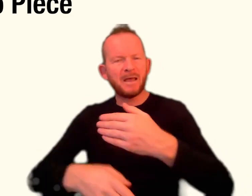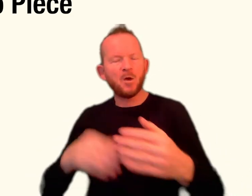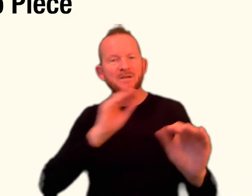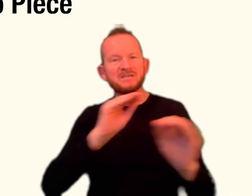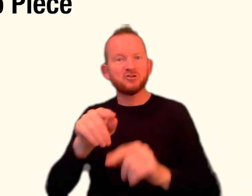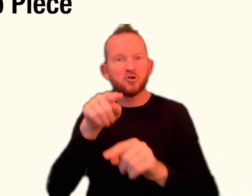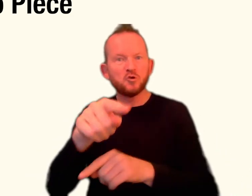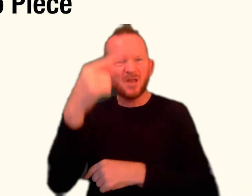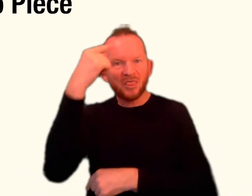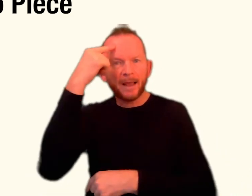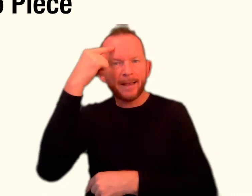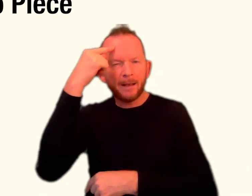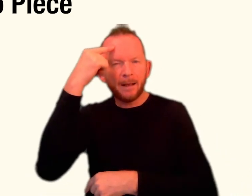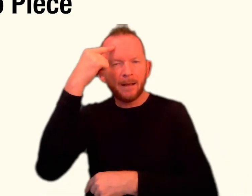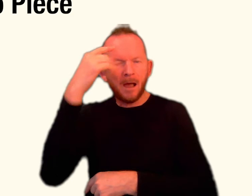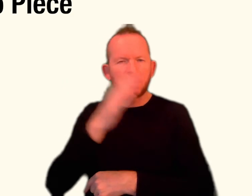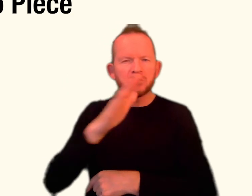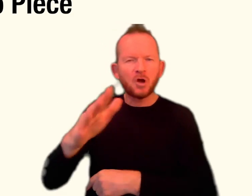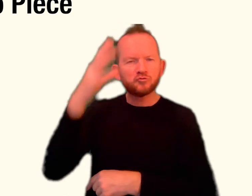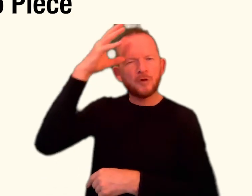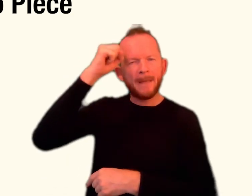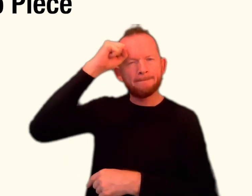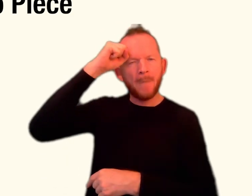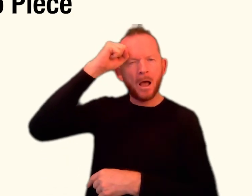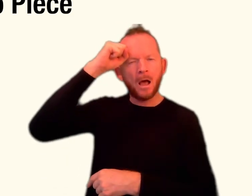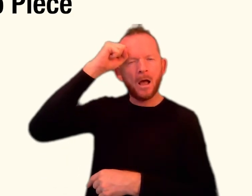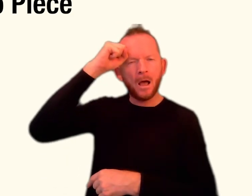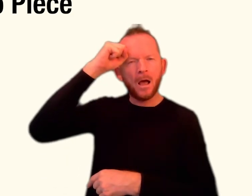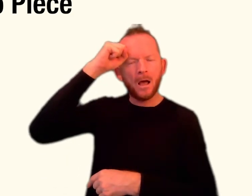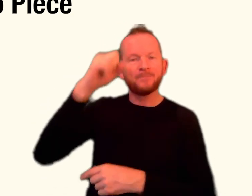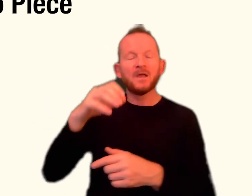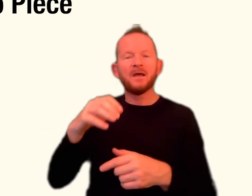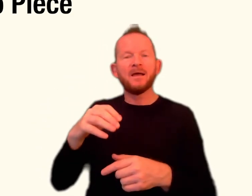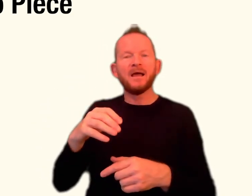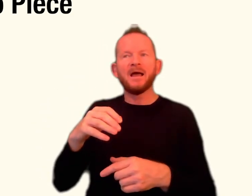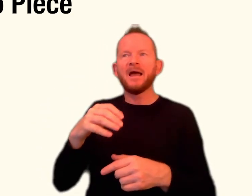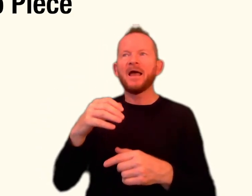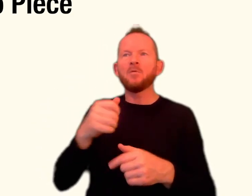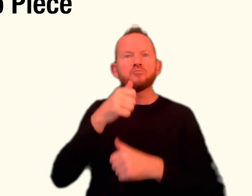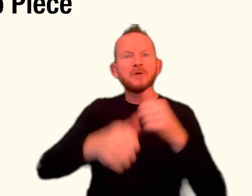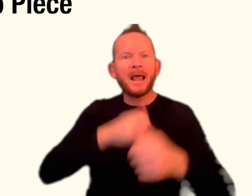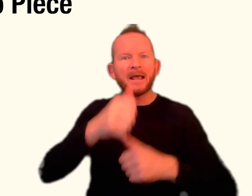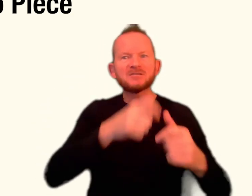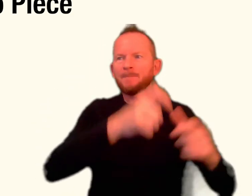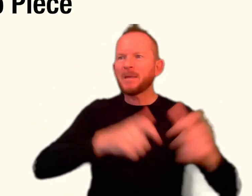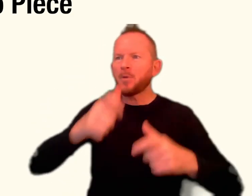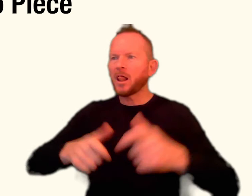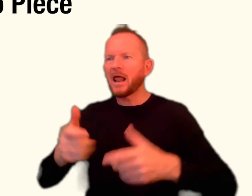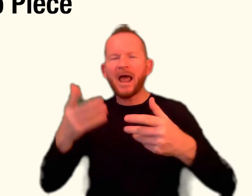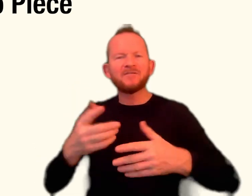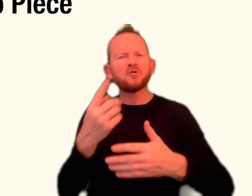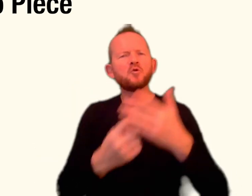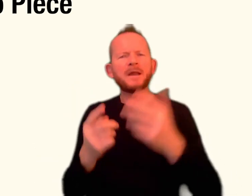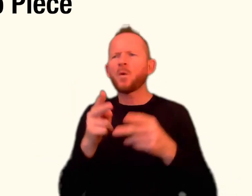to think and not to remember. It would praise people for having